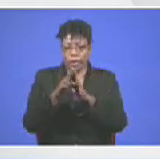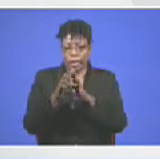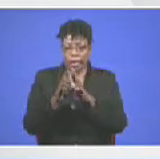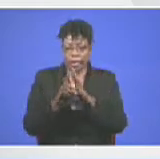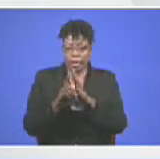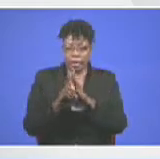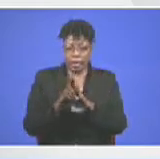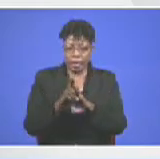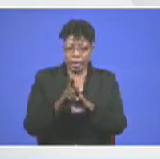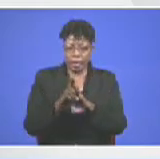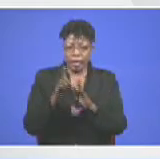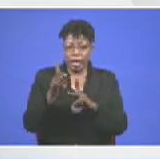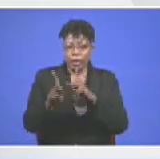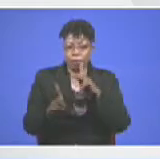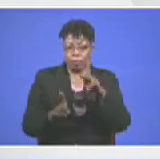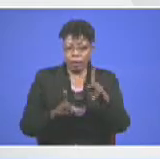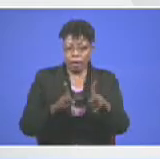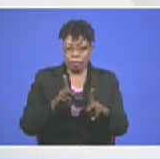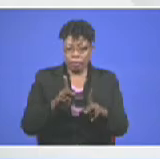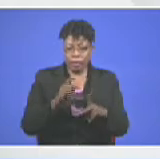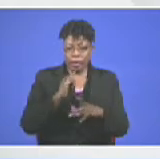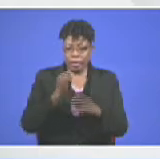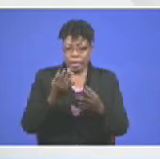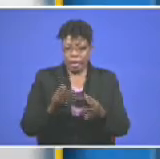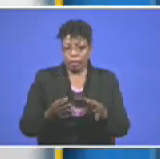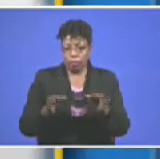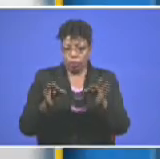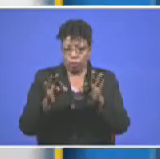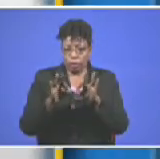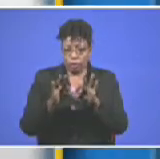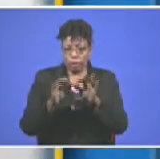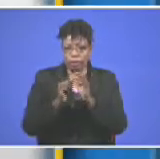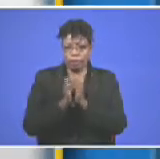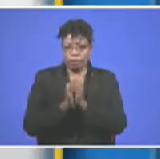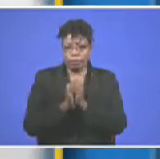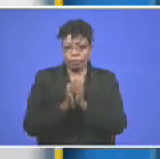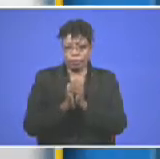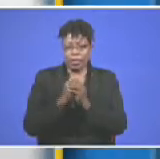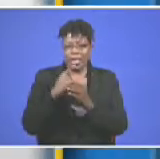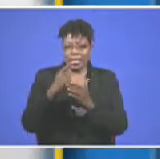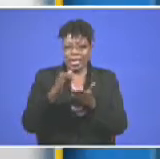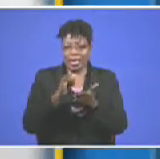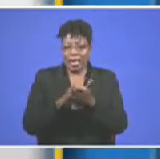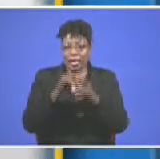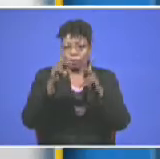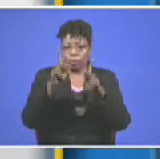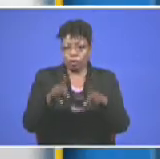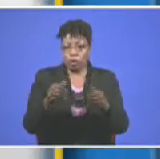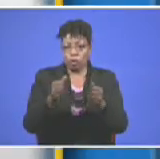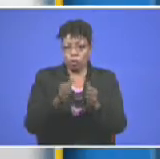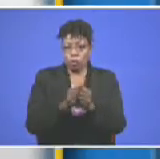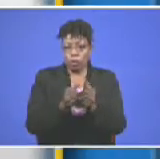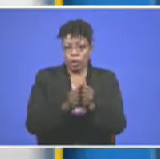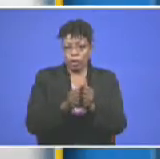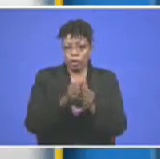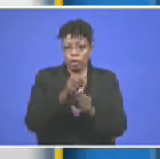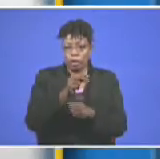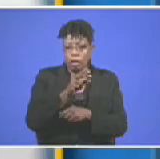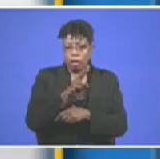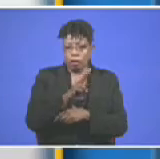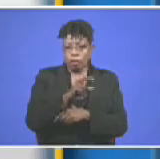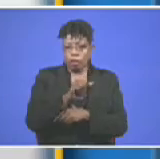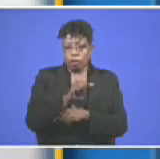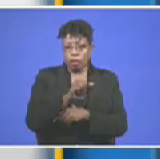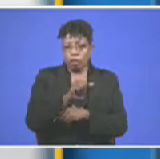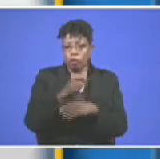public is very, very important. Well, Sands says persons with valsartan containing